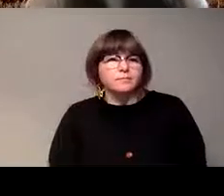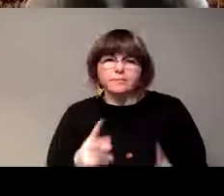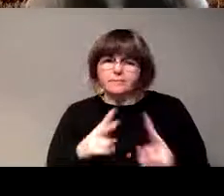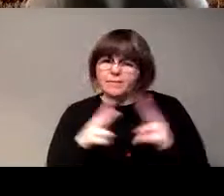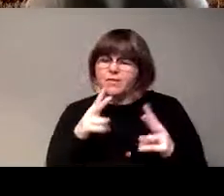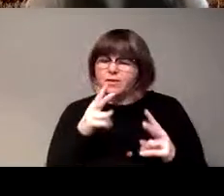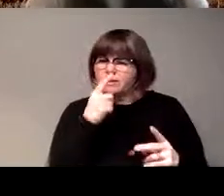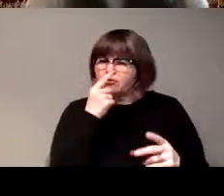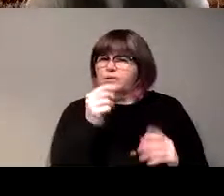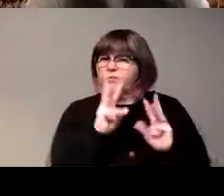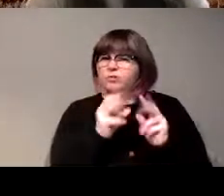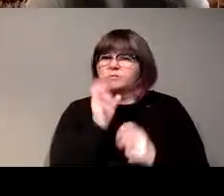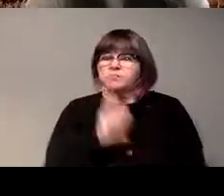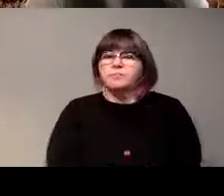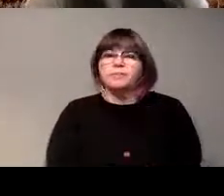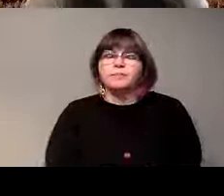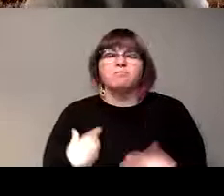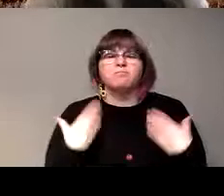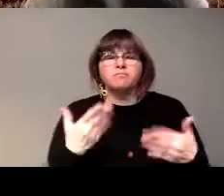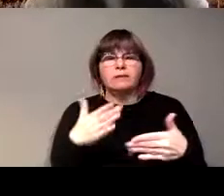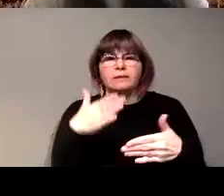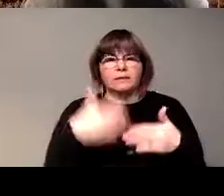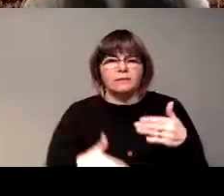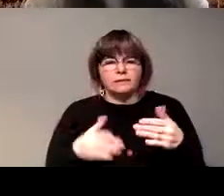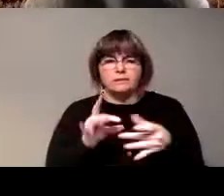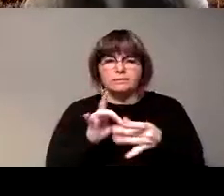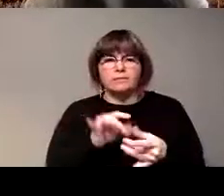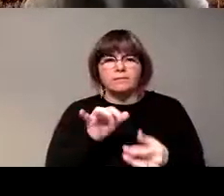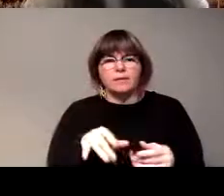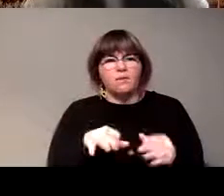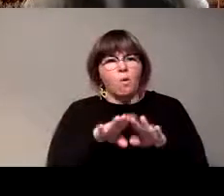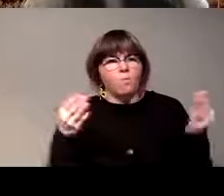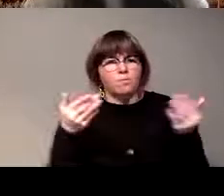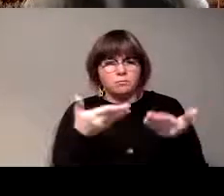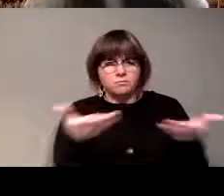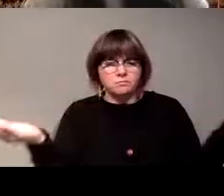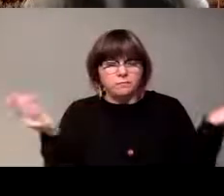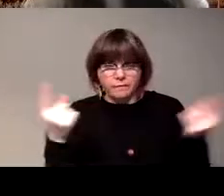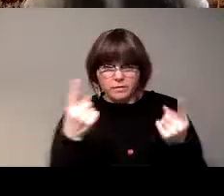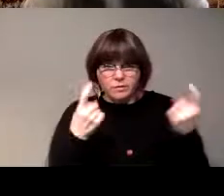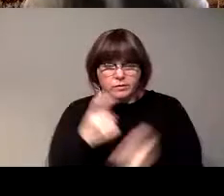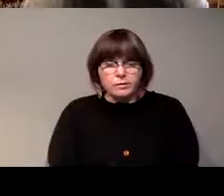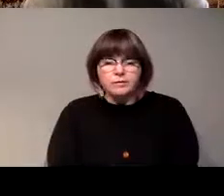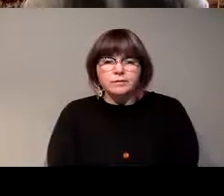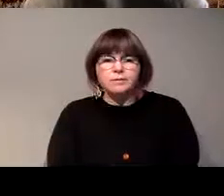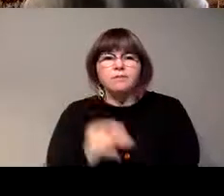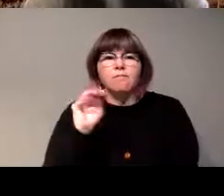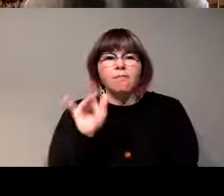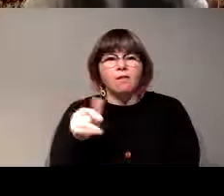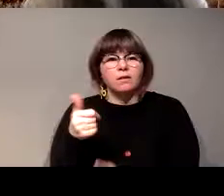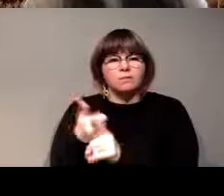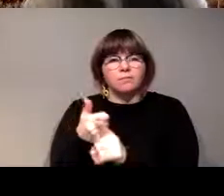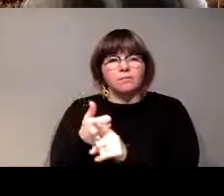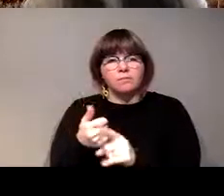interesting workshop. So I'm going to end now on that and open for questions. As Molly said,